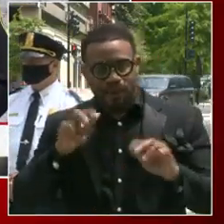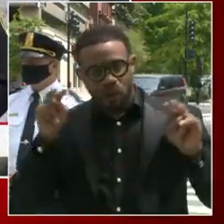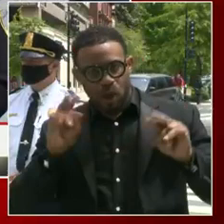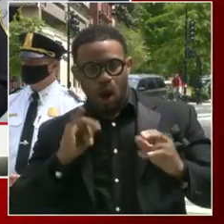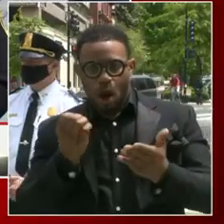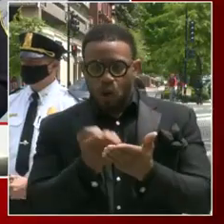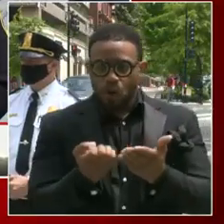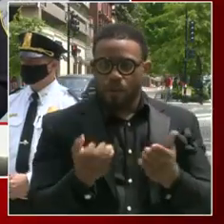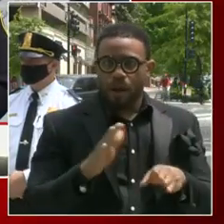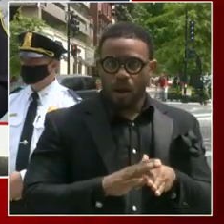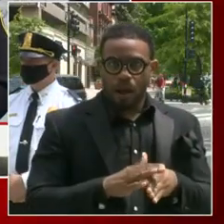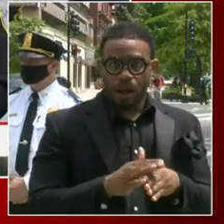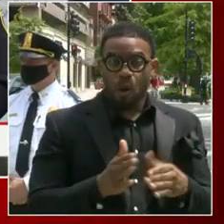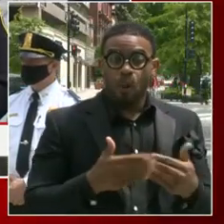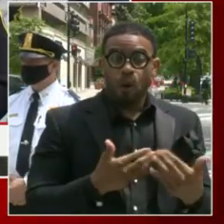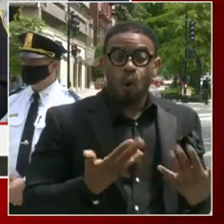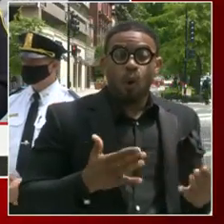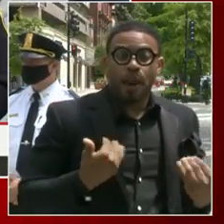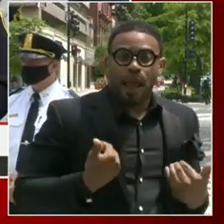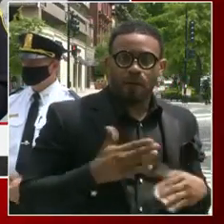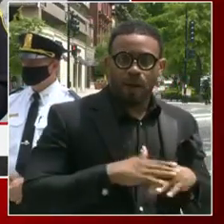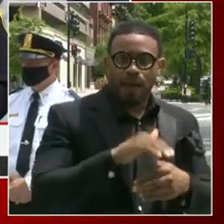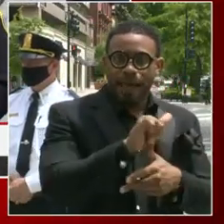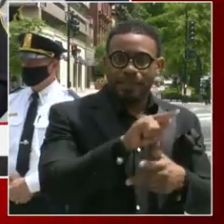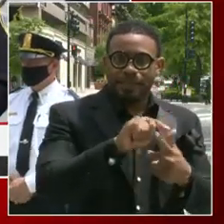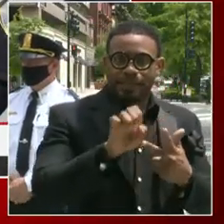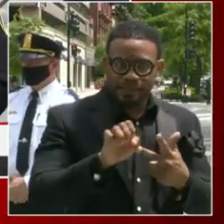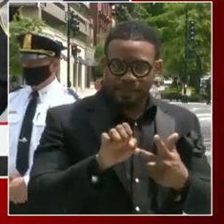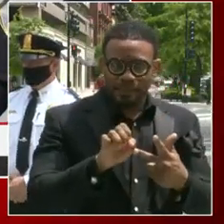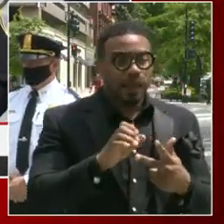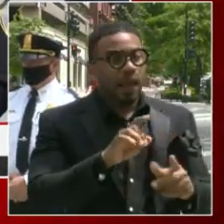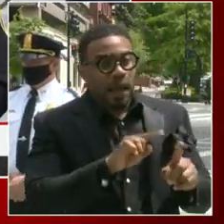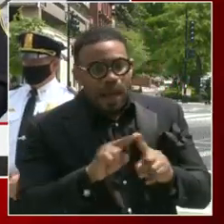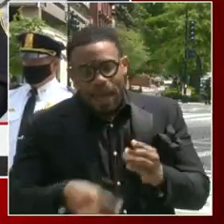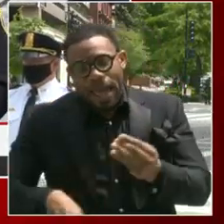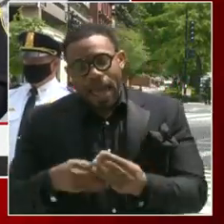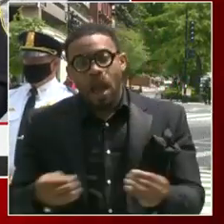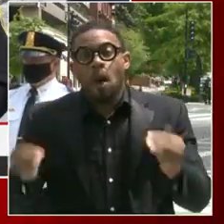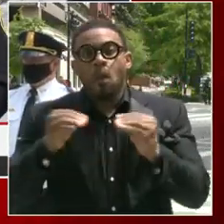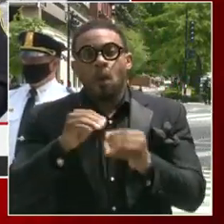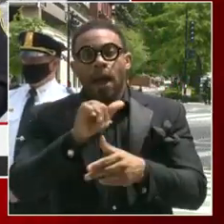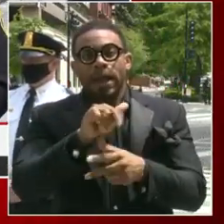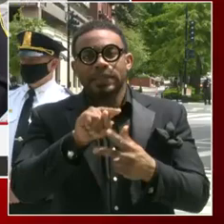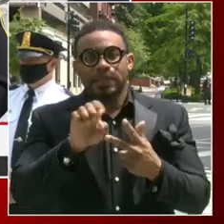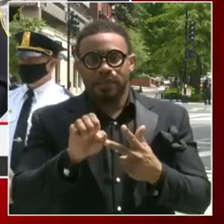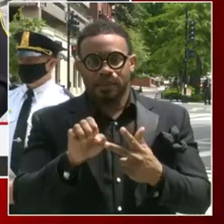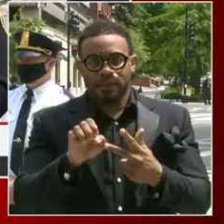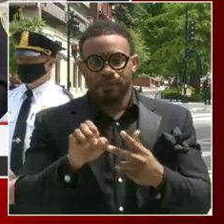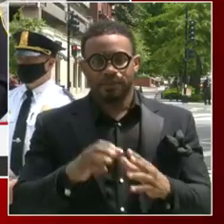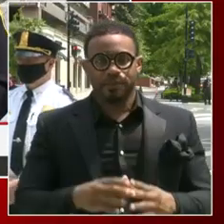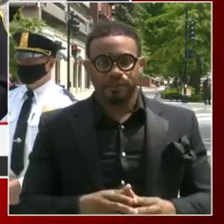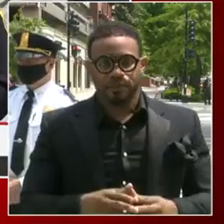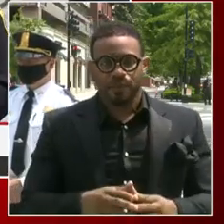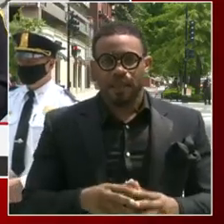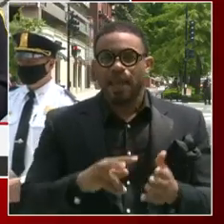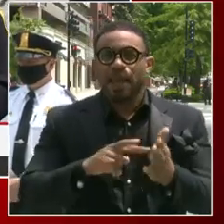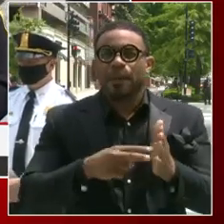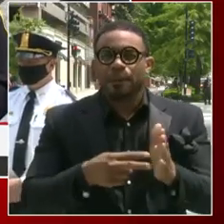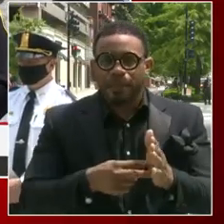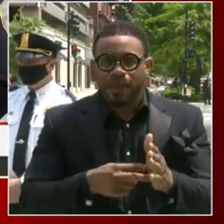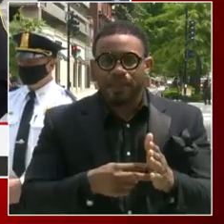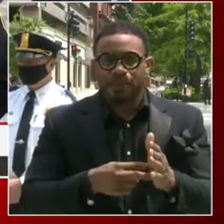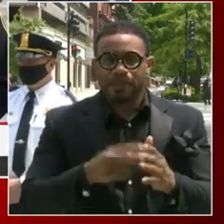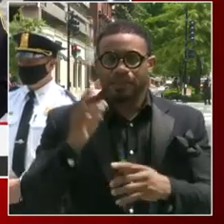our equipment on the existing ATEs and add additional ATEs. And we will focus